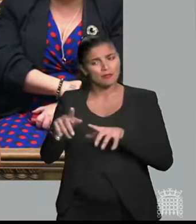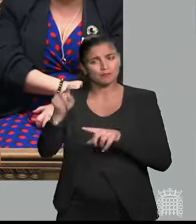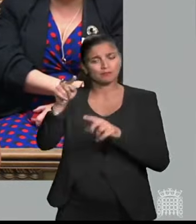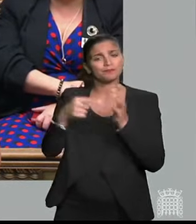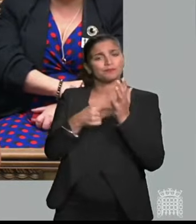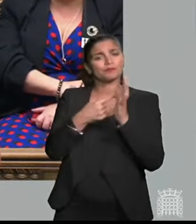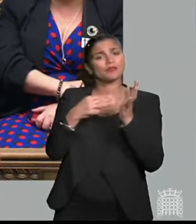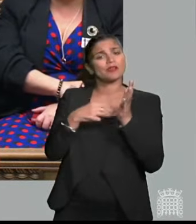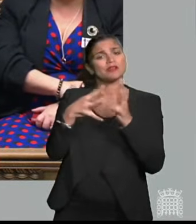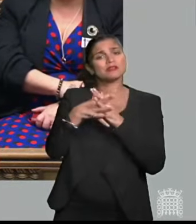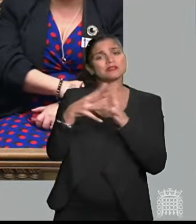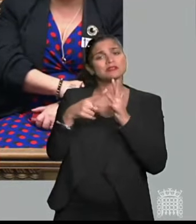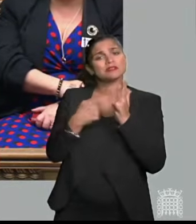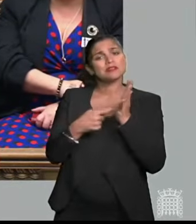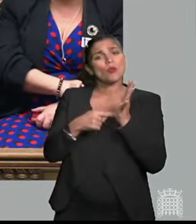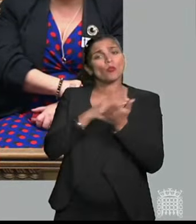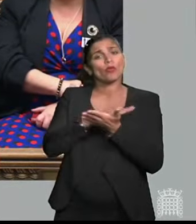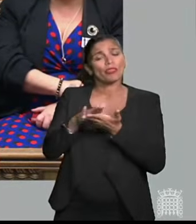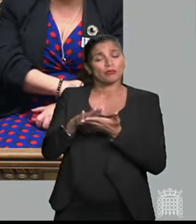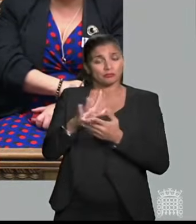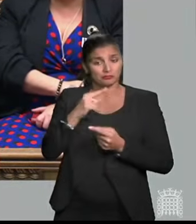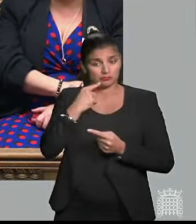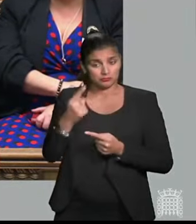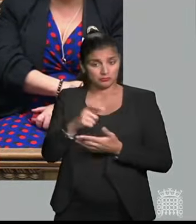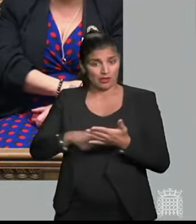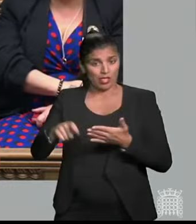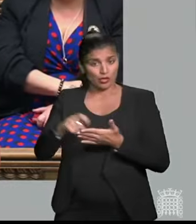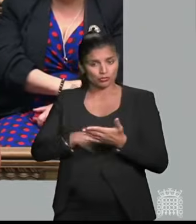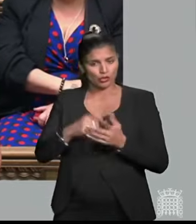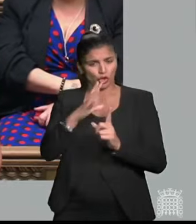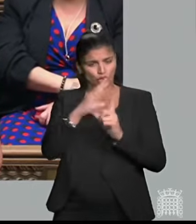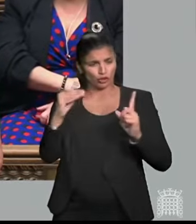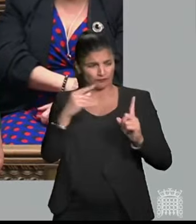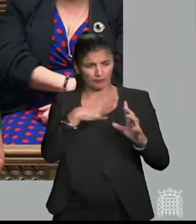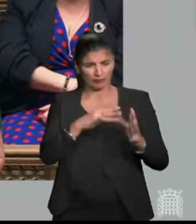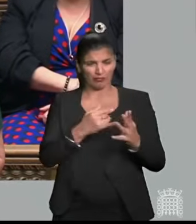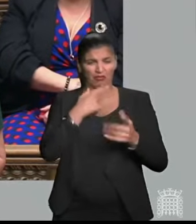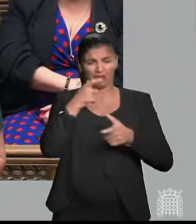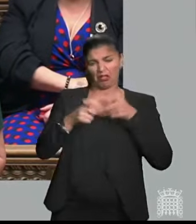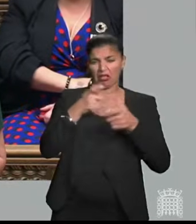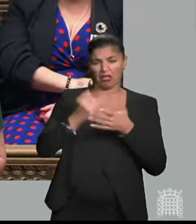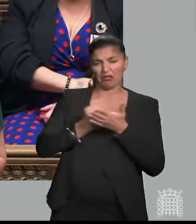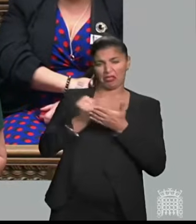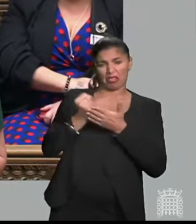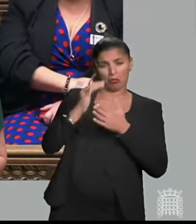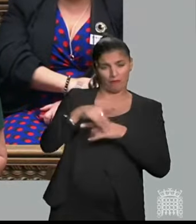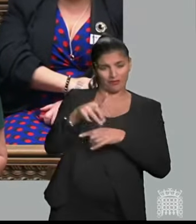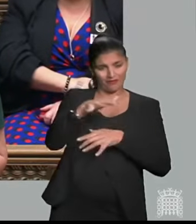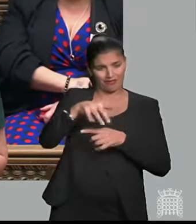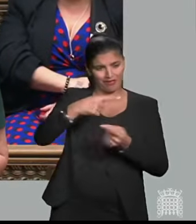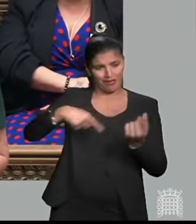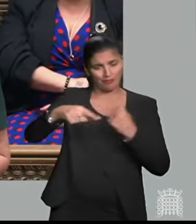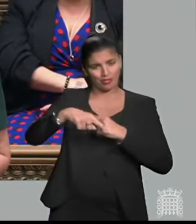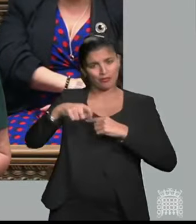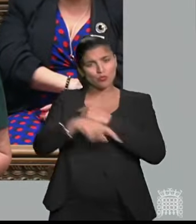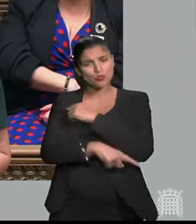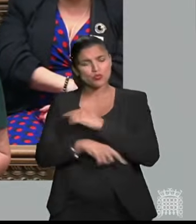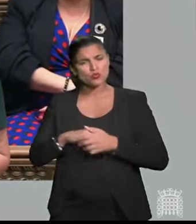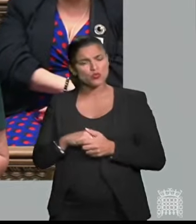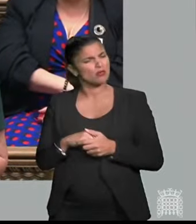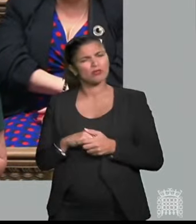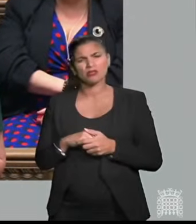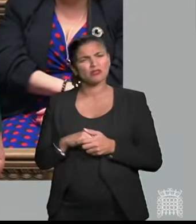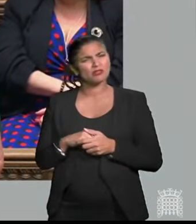Conservative candidate for tomorrow's election made foul-mouthed comments about families struggling to make ends meet. This is